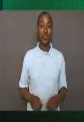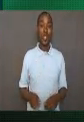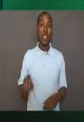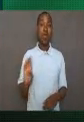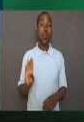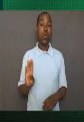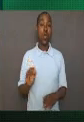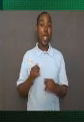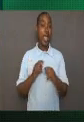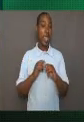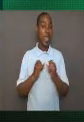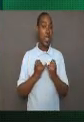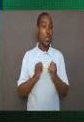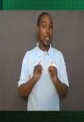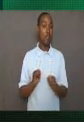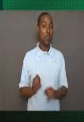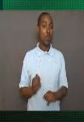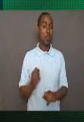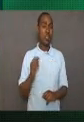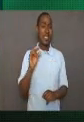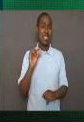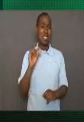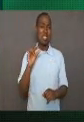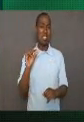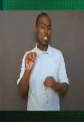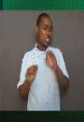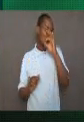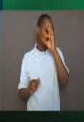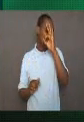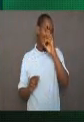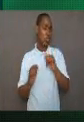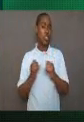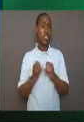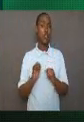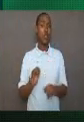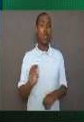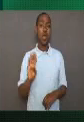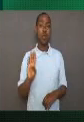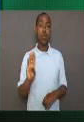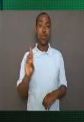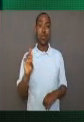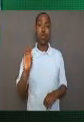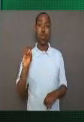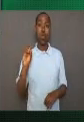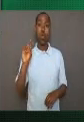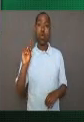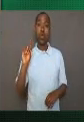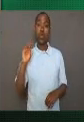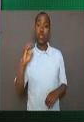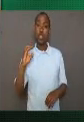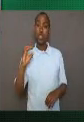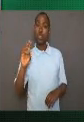bronchi divide into smaller tubes called bronchioles inside the